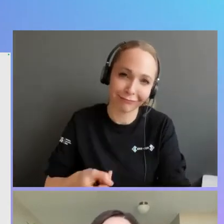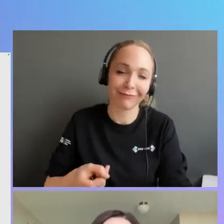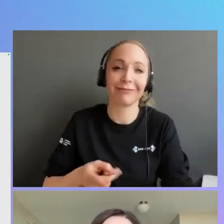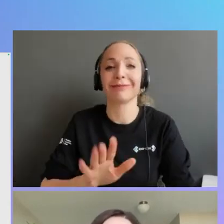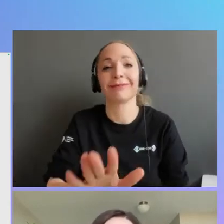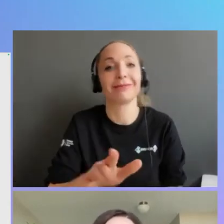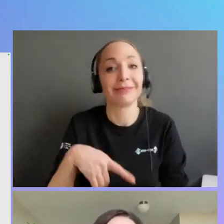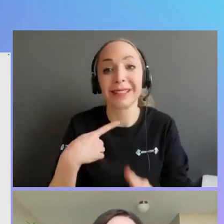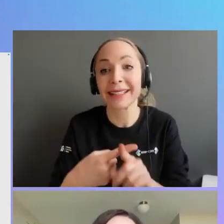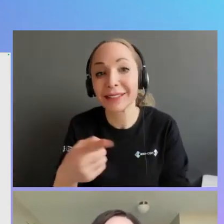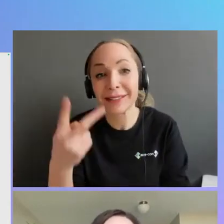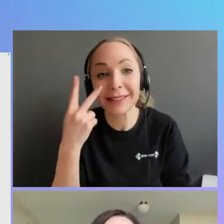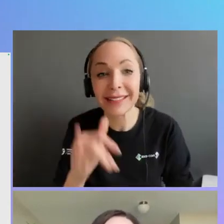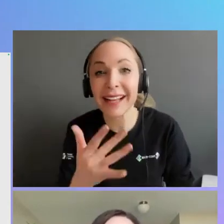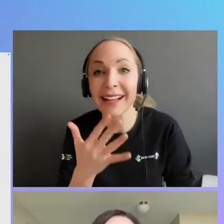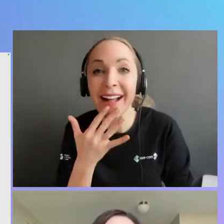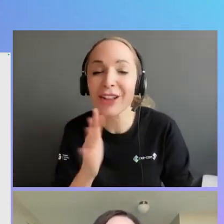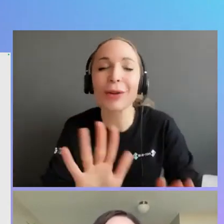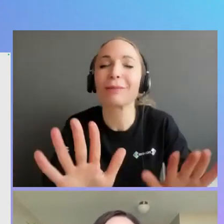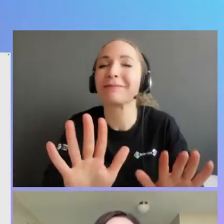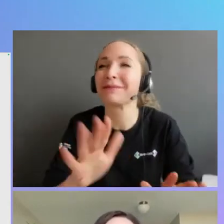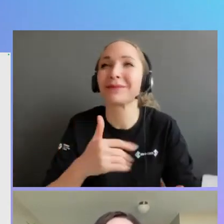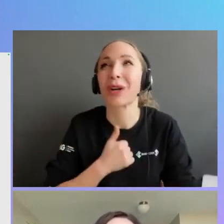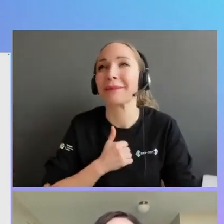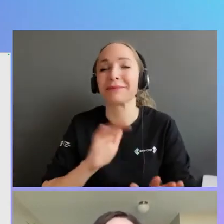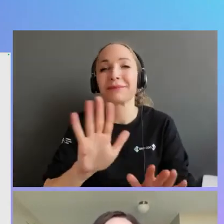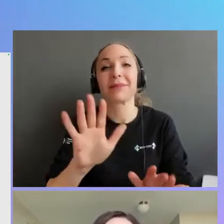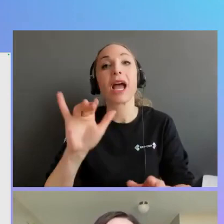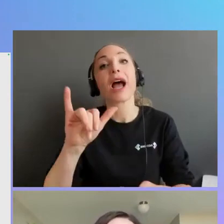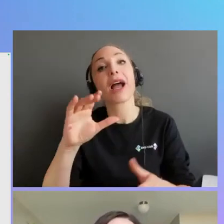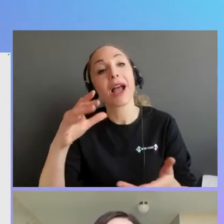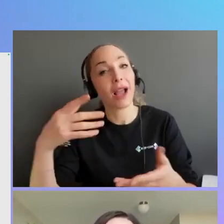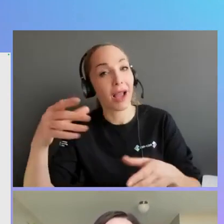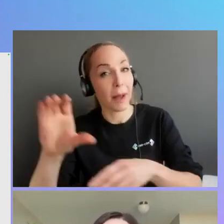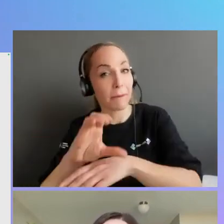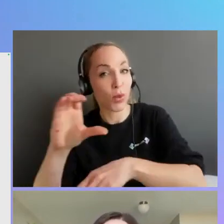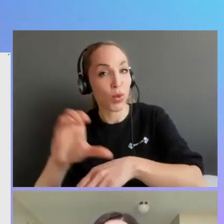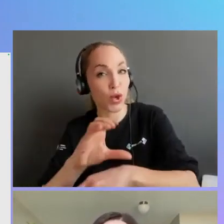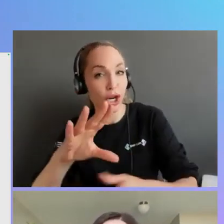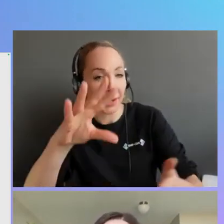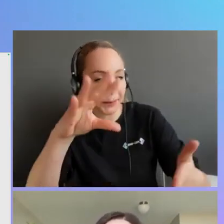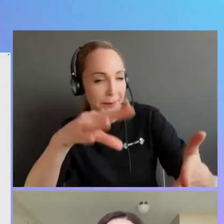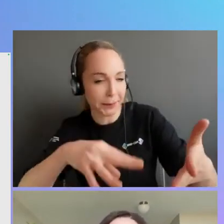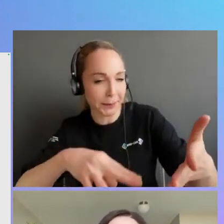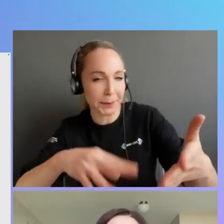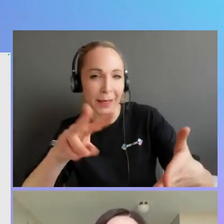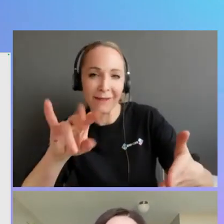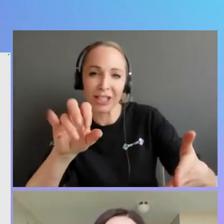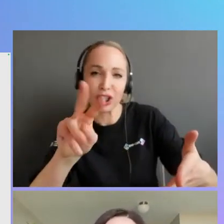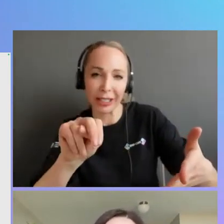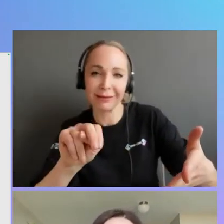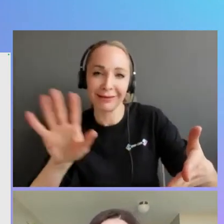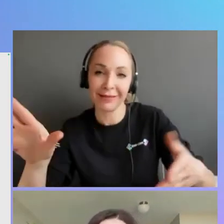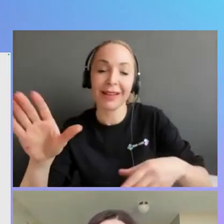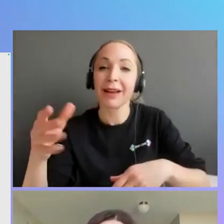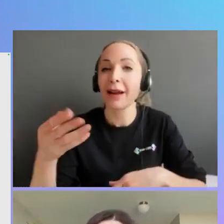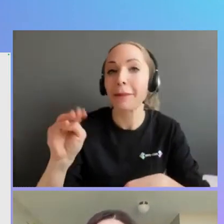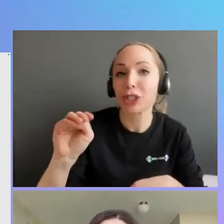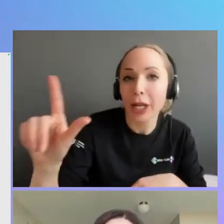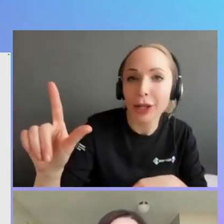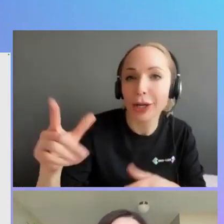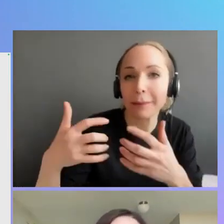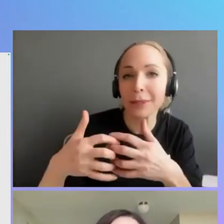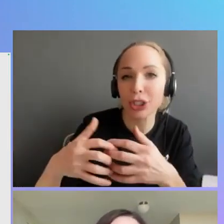color contrast rule, with computer vision, we do enhance some of our rules with machine learning to make sure they're even more accurate and providing